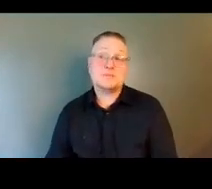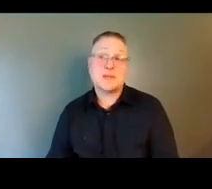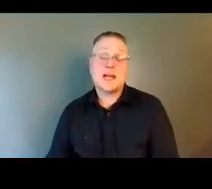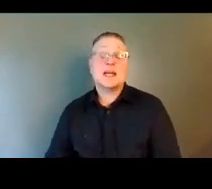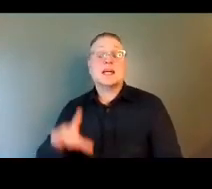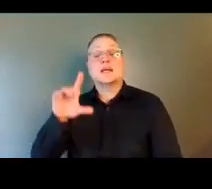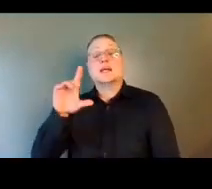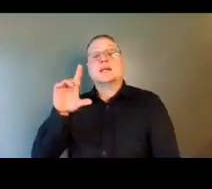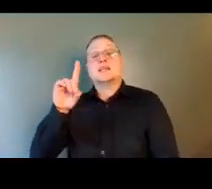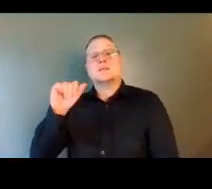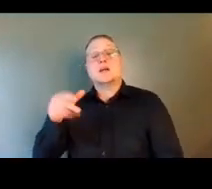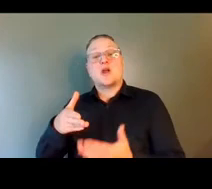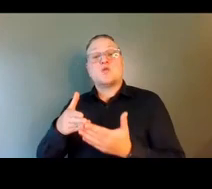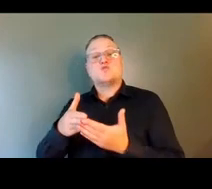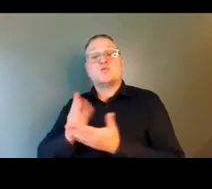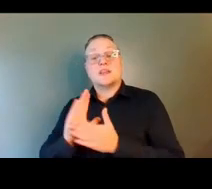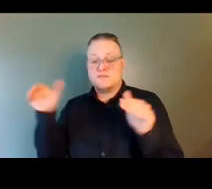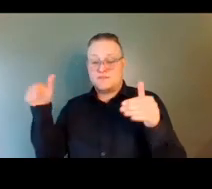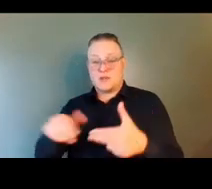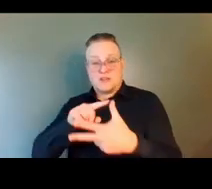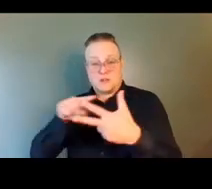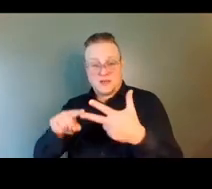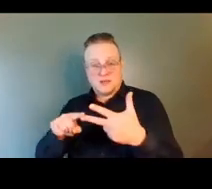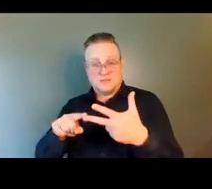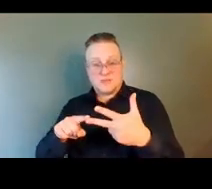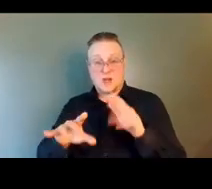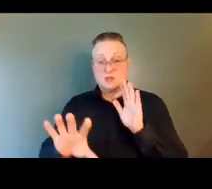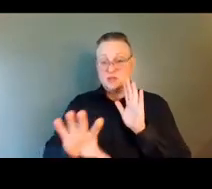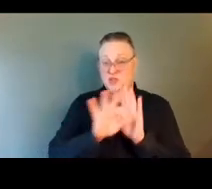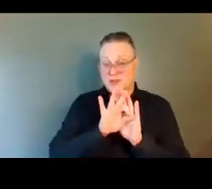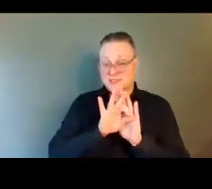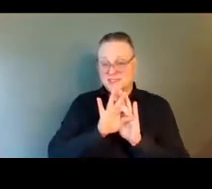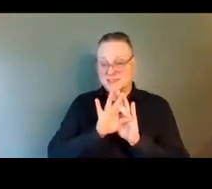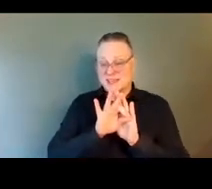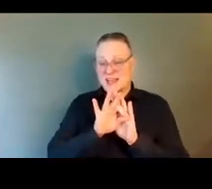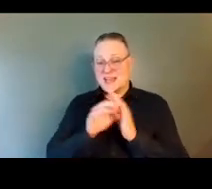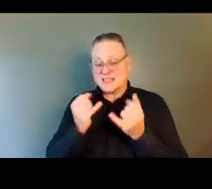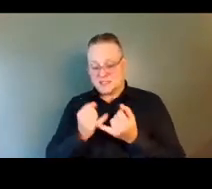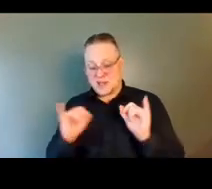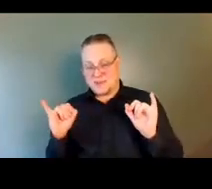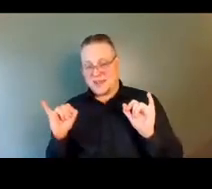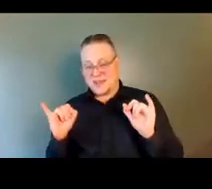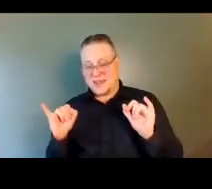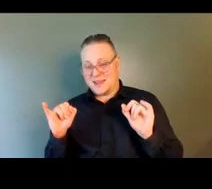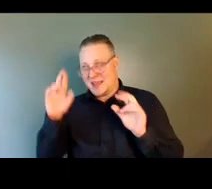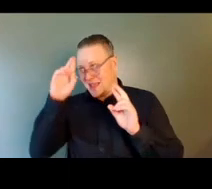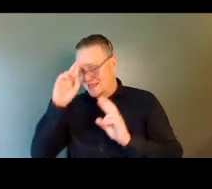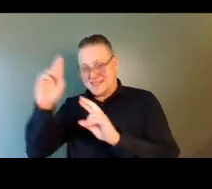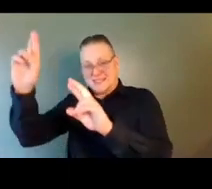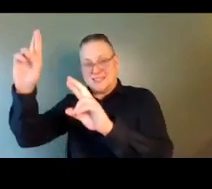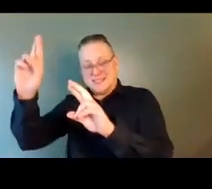of choice, autonomy, and dignity. These values motivate me to make sure that I'm using my voice and my privilege